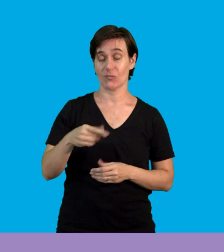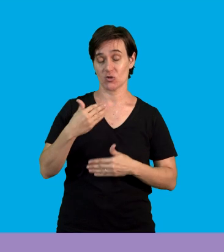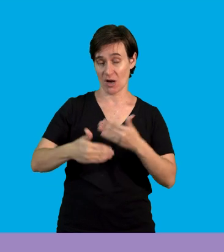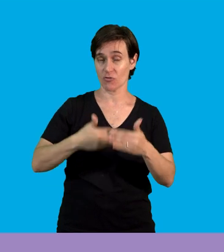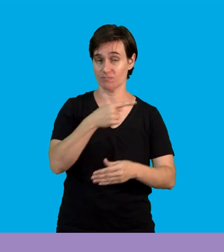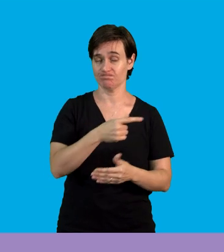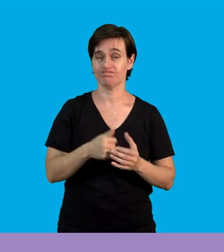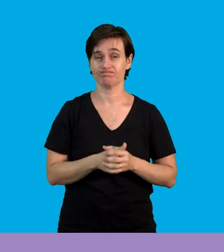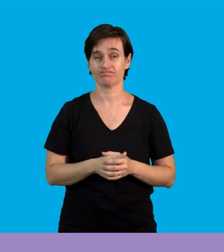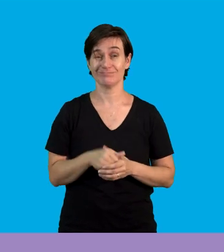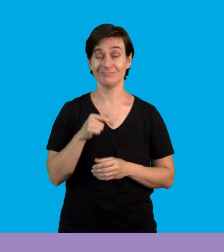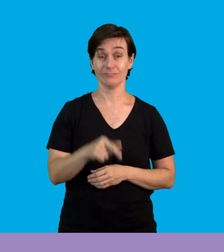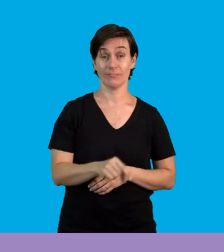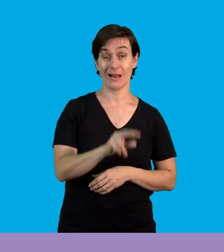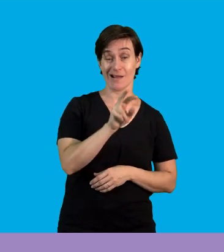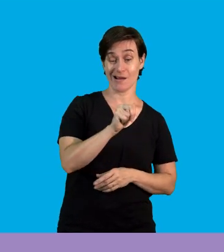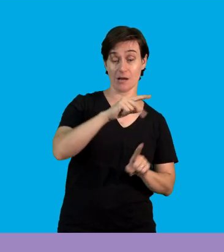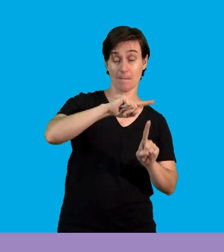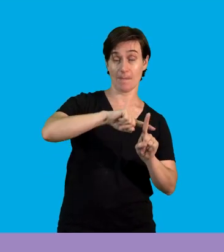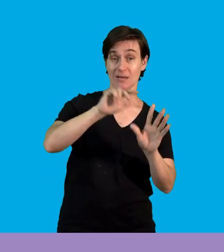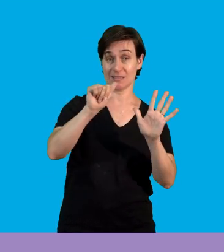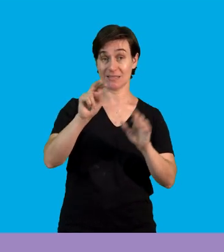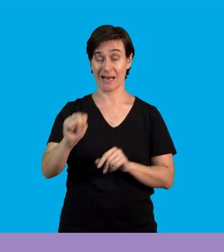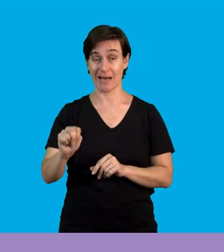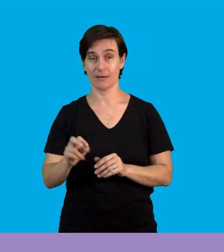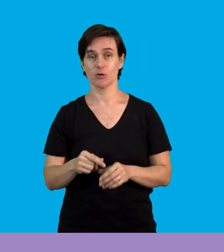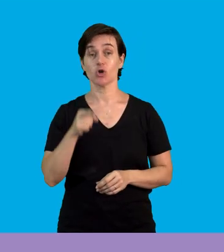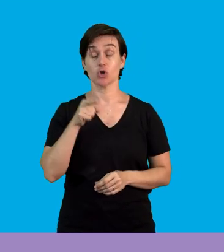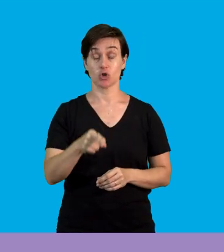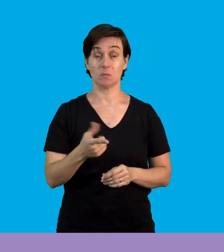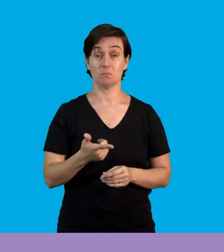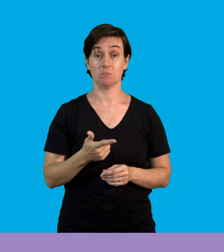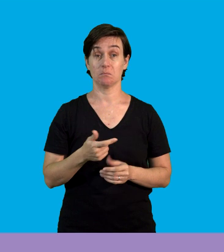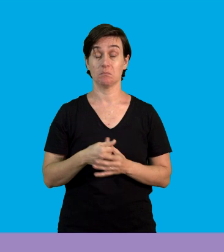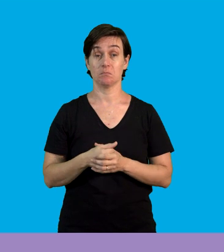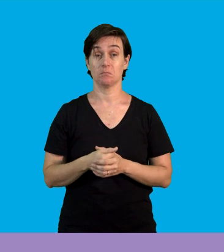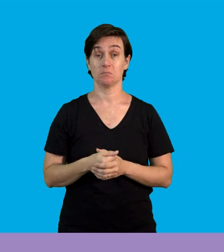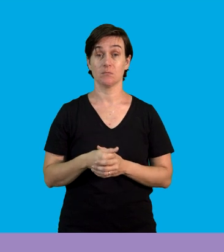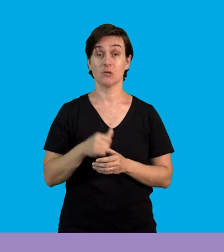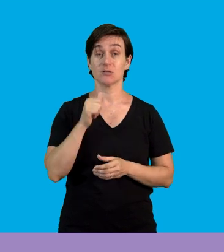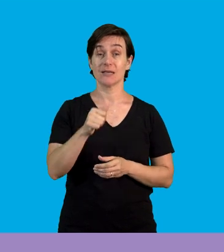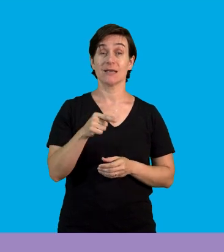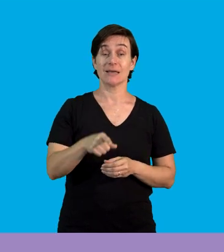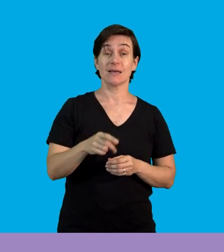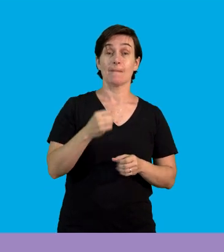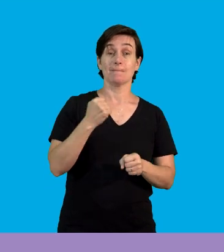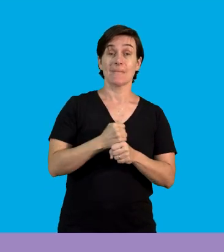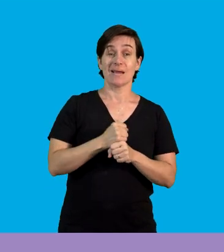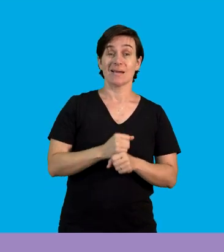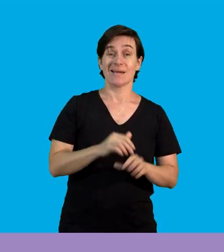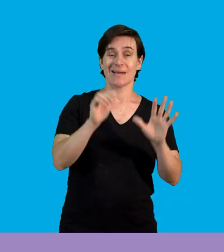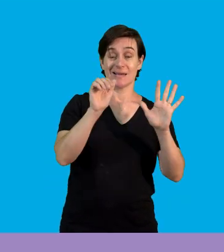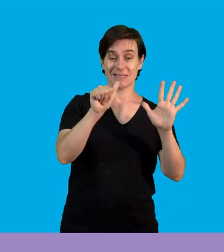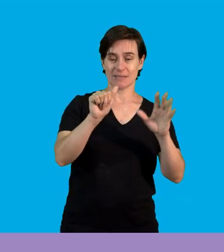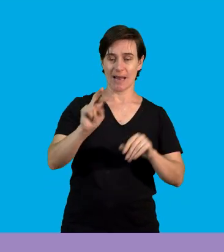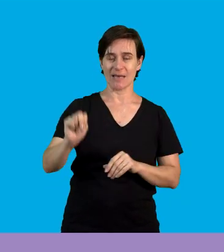next step, it's n plus 6n. She multiplied the variables to get